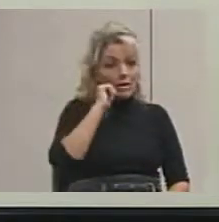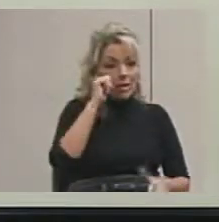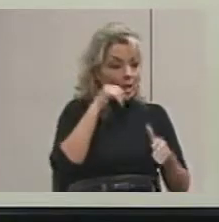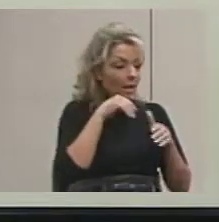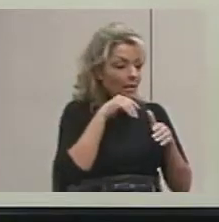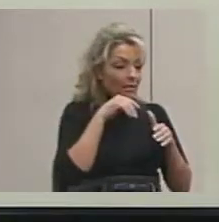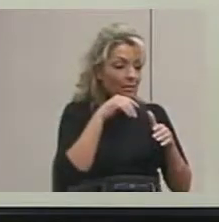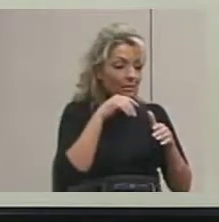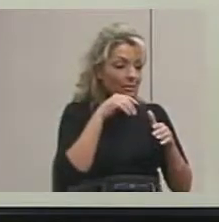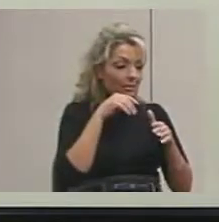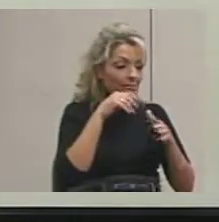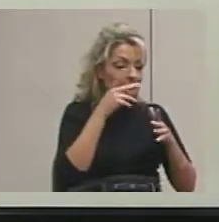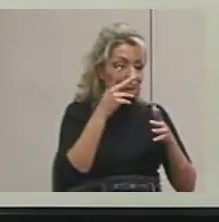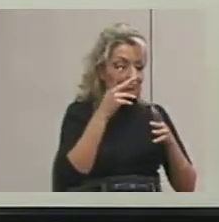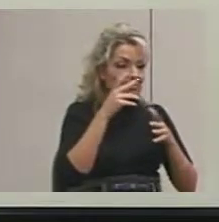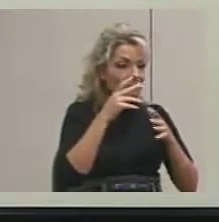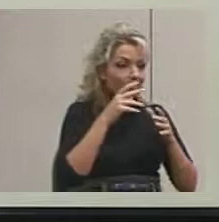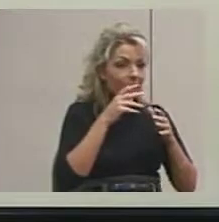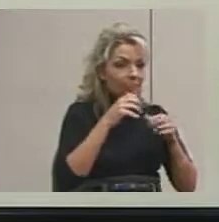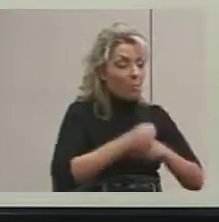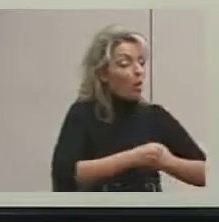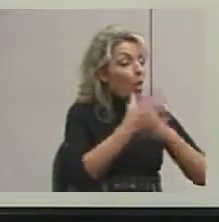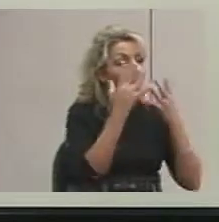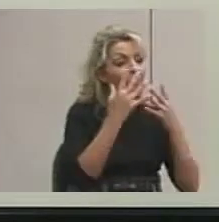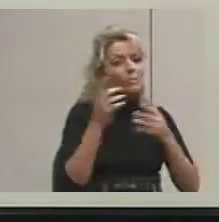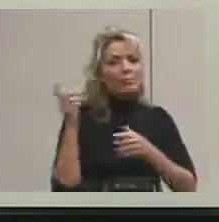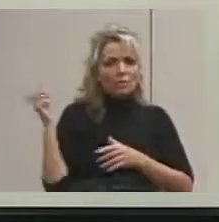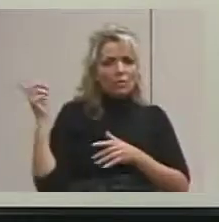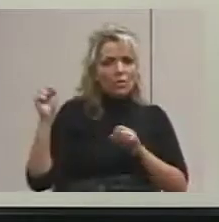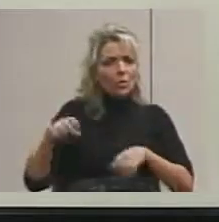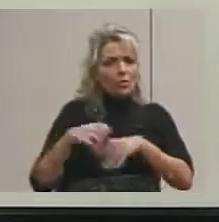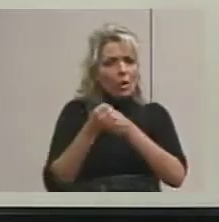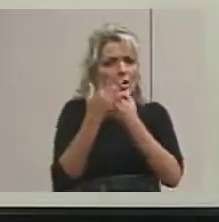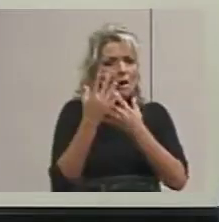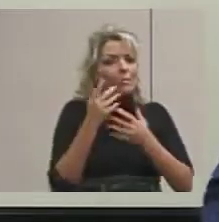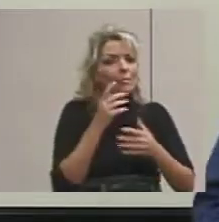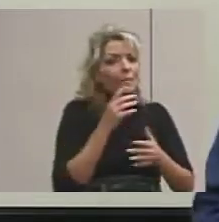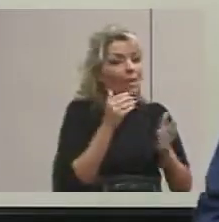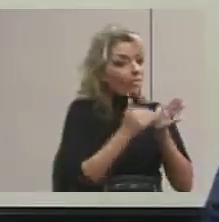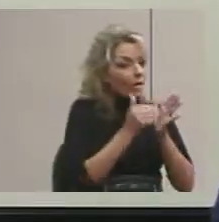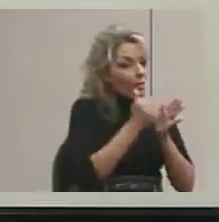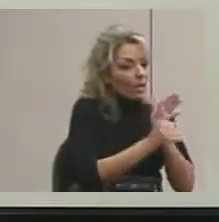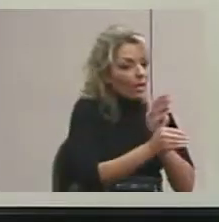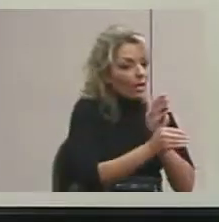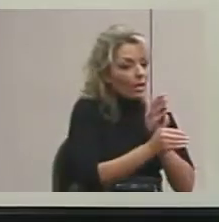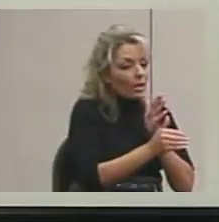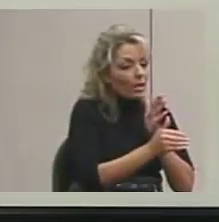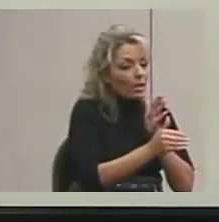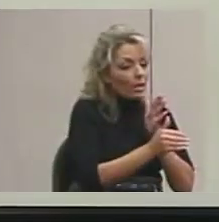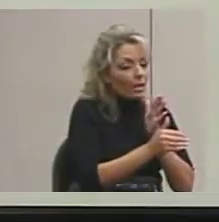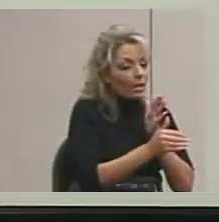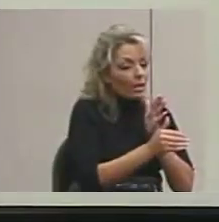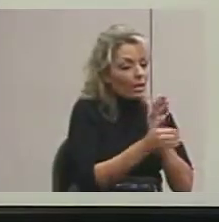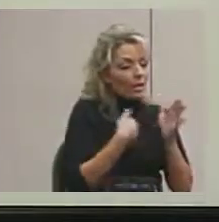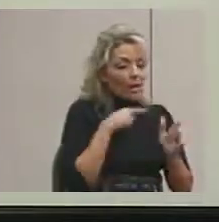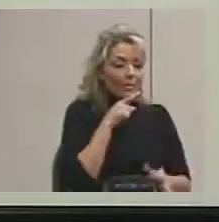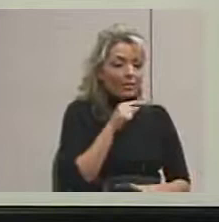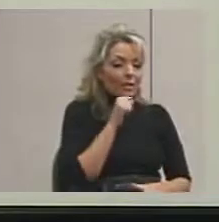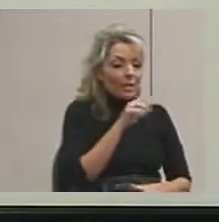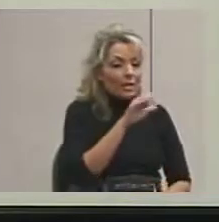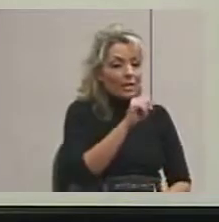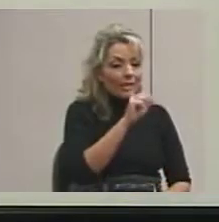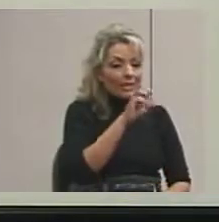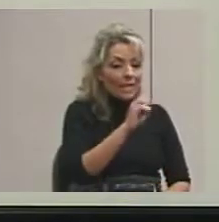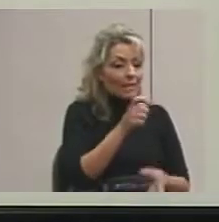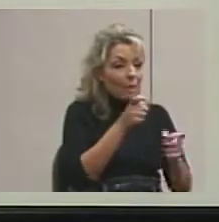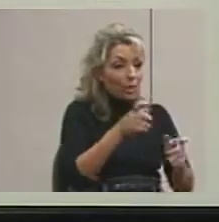that you can just pull up. They've been real frequently. I'm actually not the case manager,